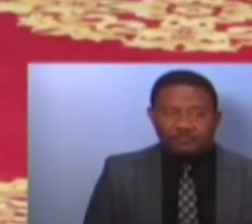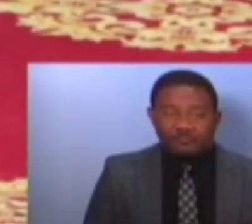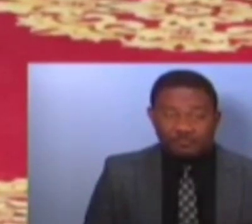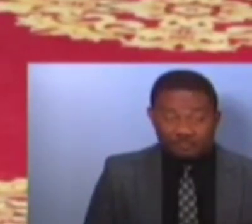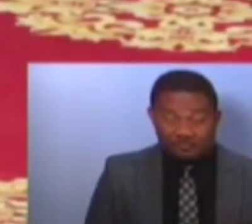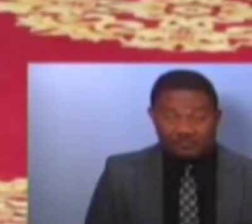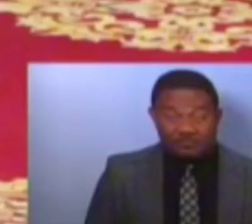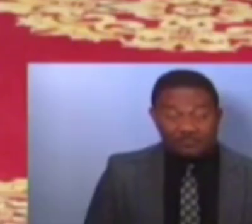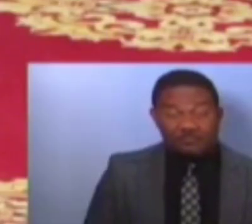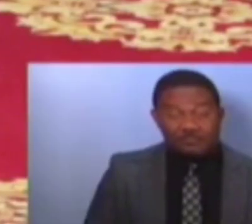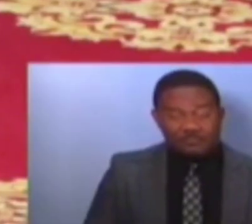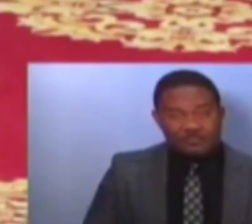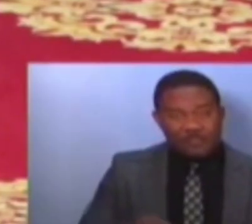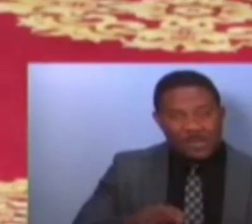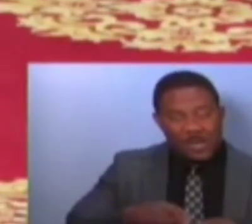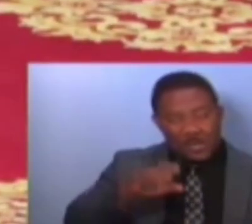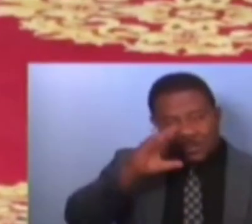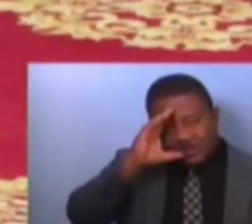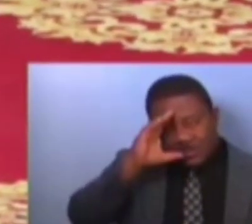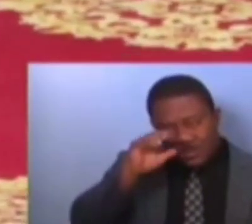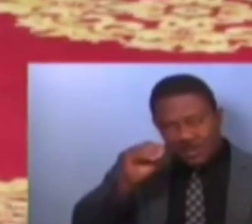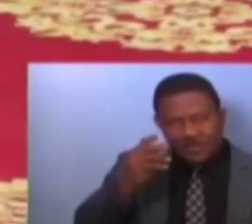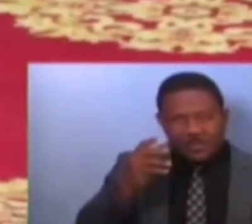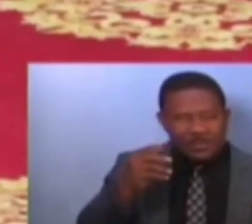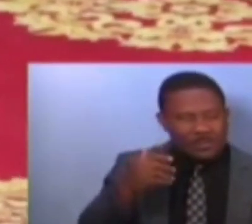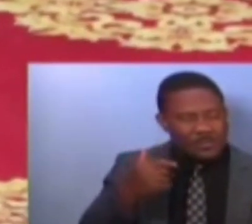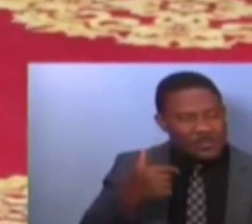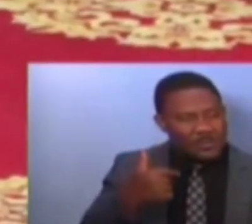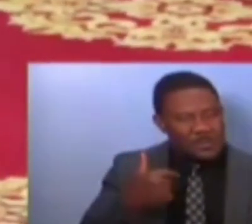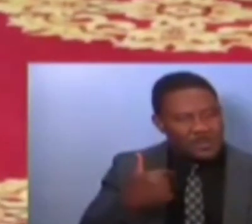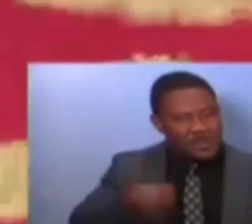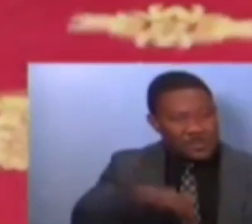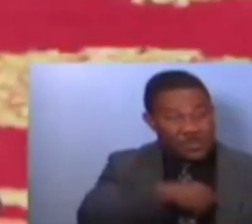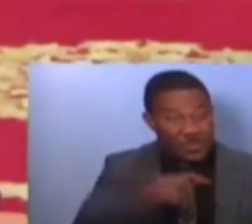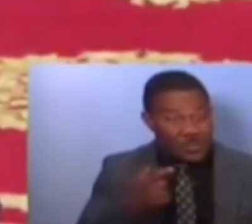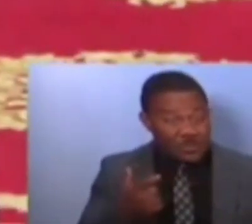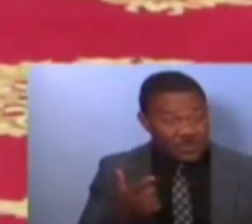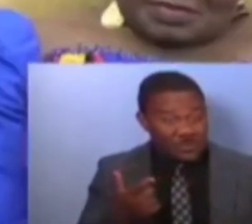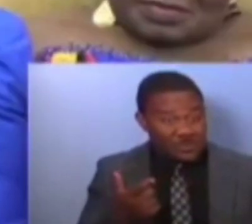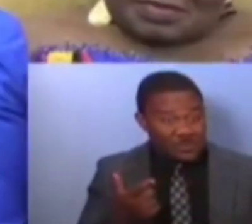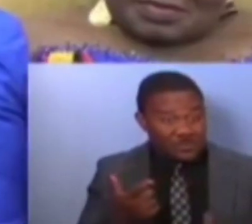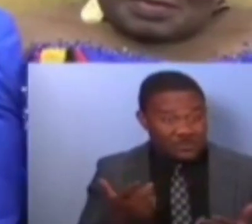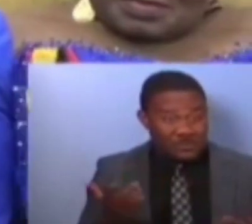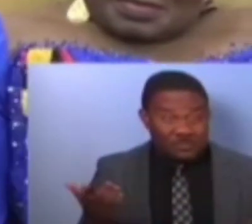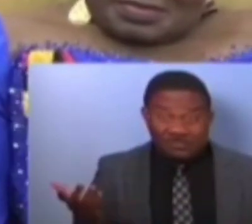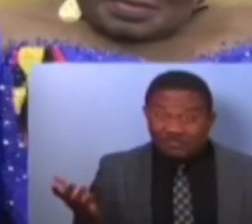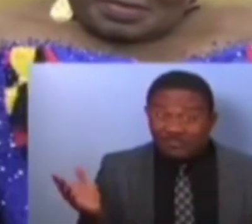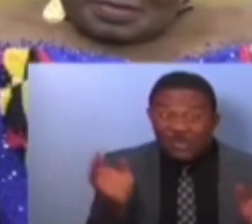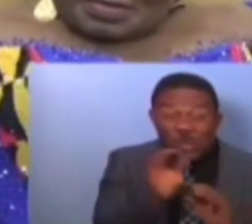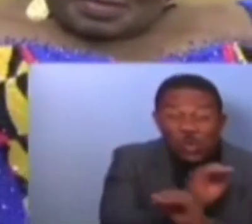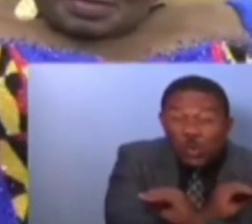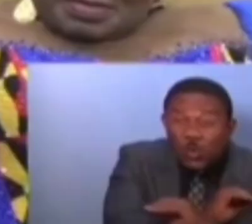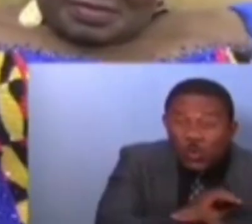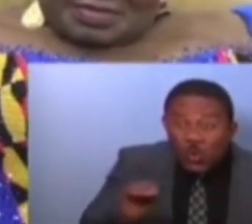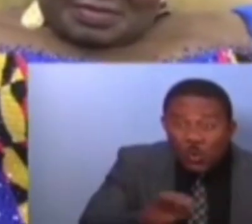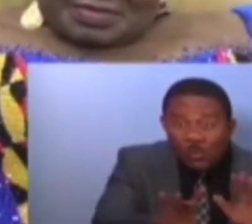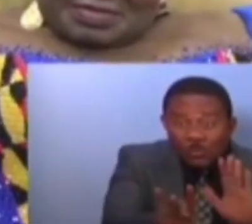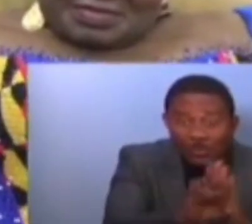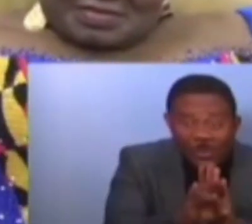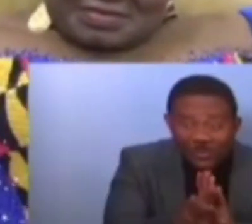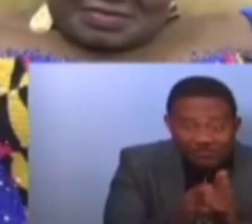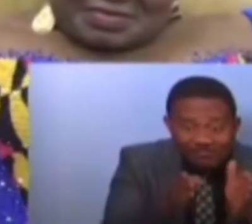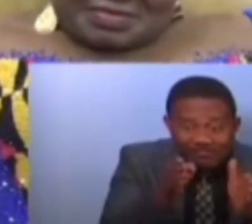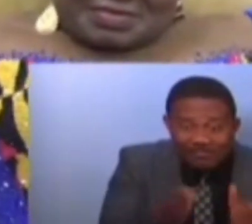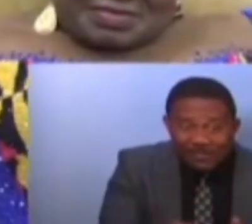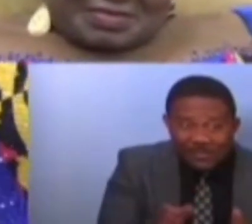Mr. Chairman, in response to your question, our side has no other